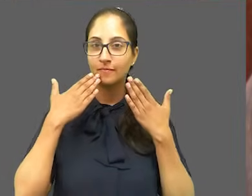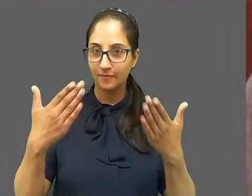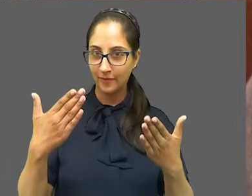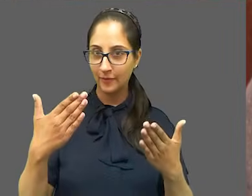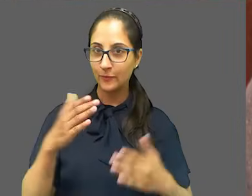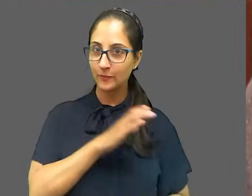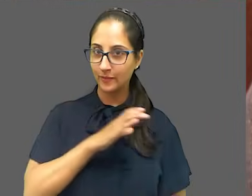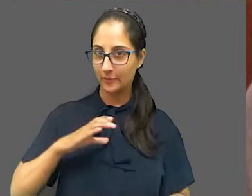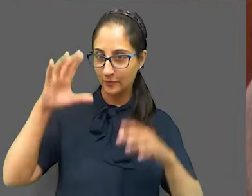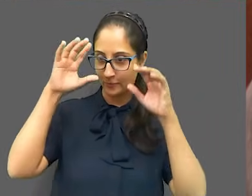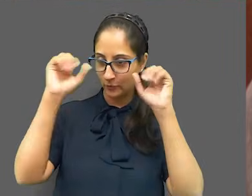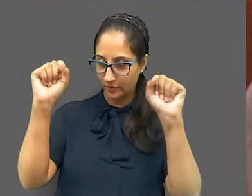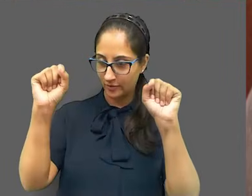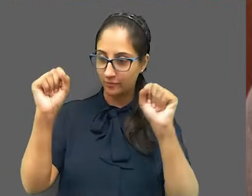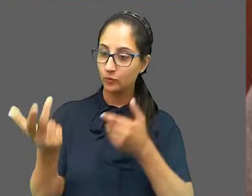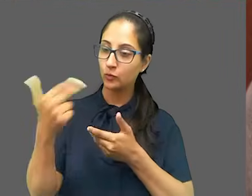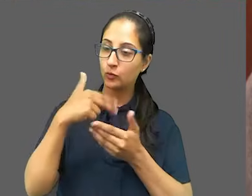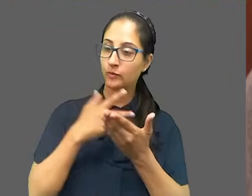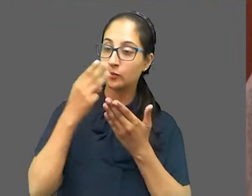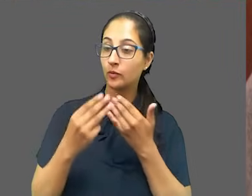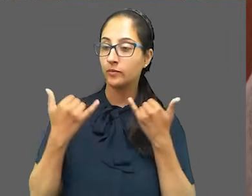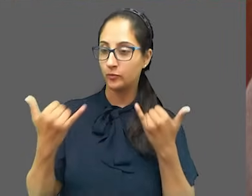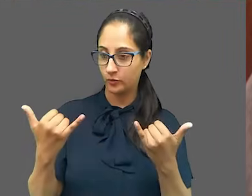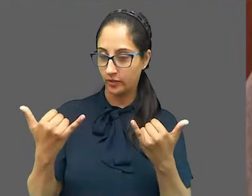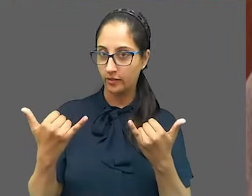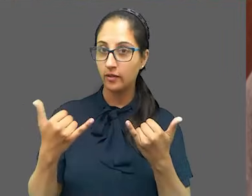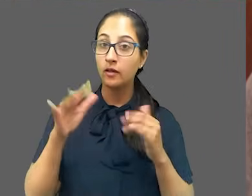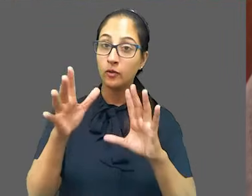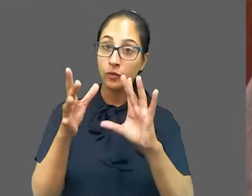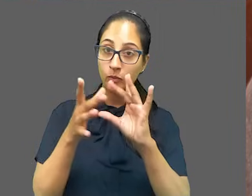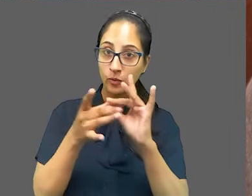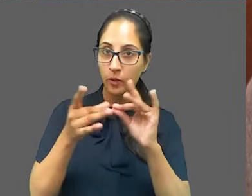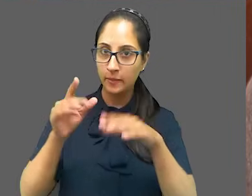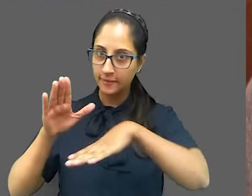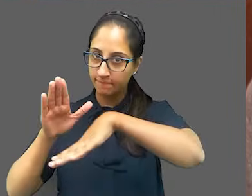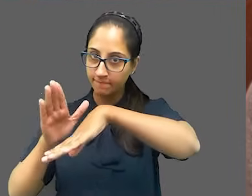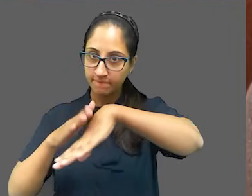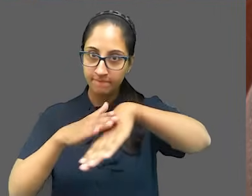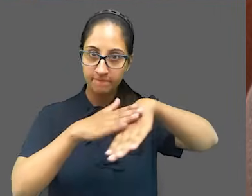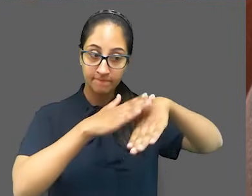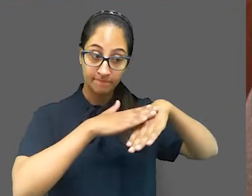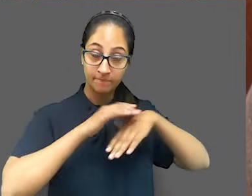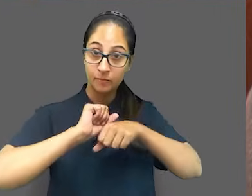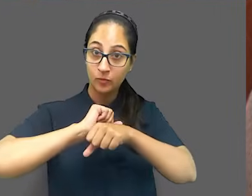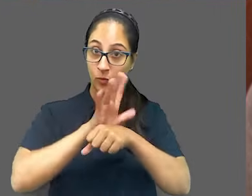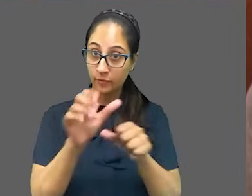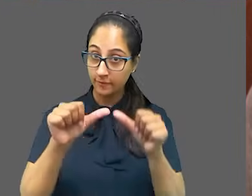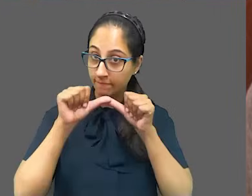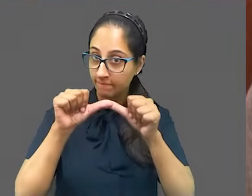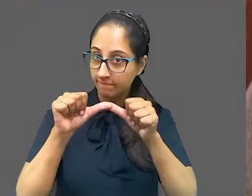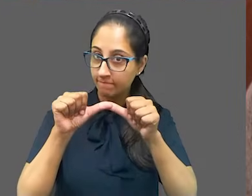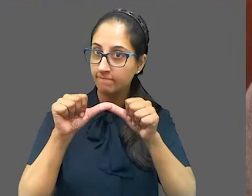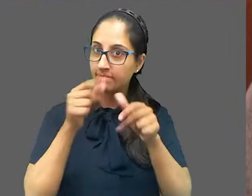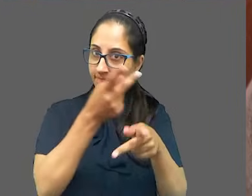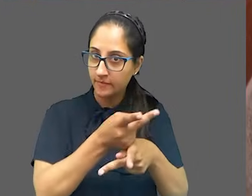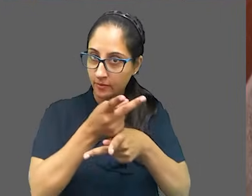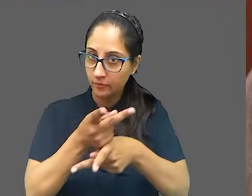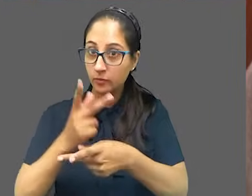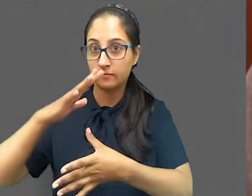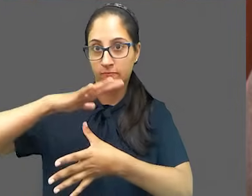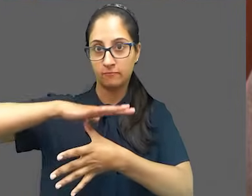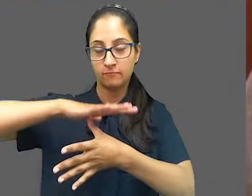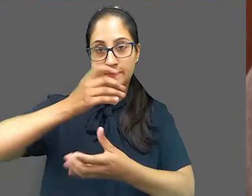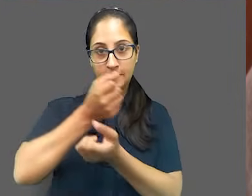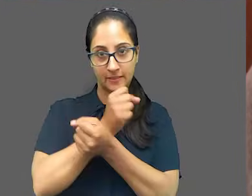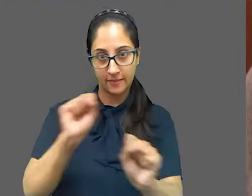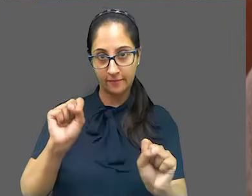Thank you, President Saib. Thank you for giving us your time and for reminding us to remain vigilant so that we can keep our Jamaat and our family safe.